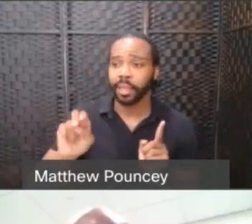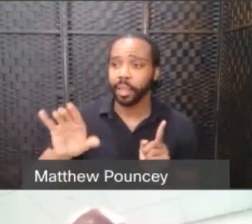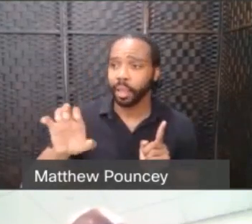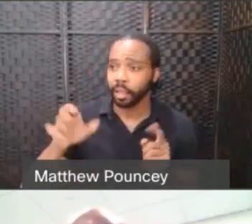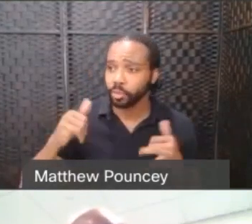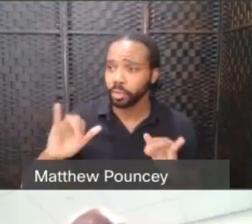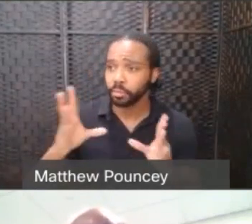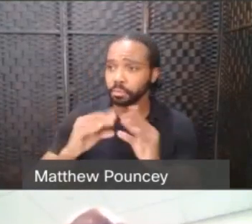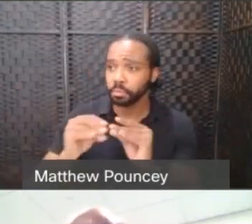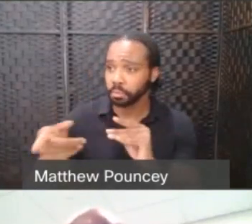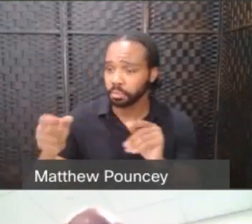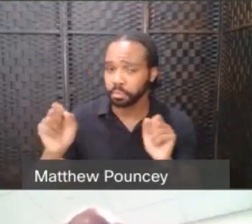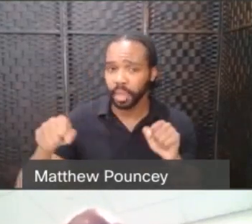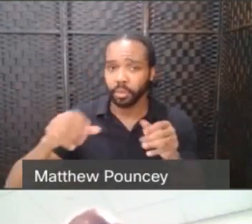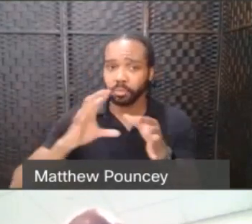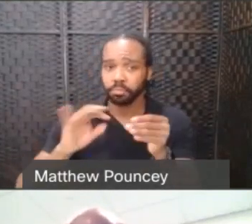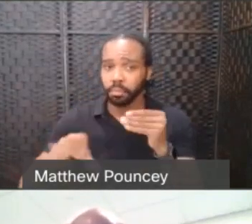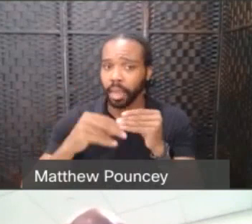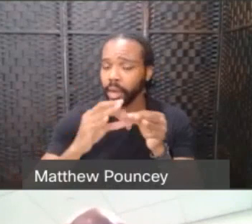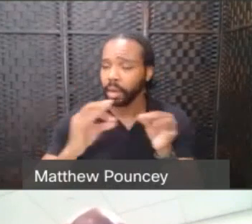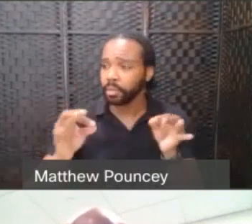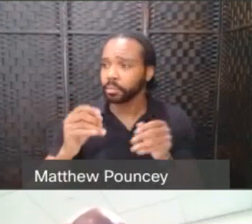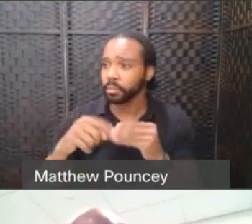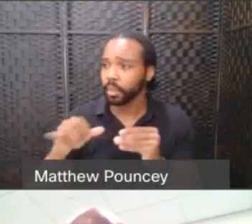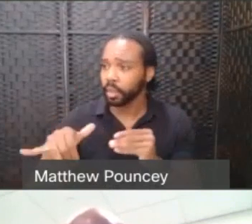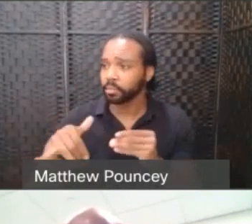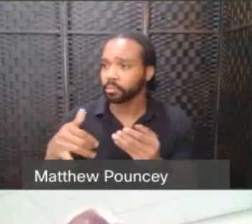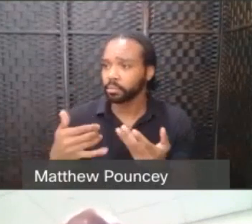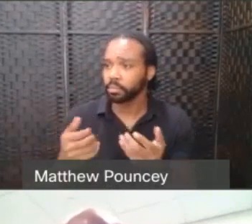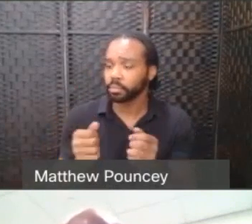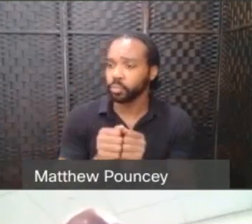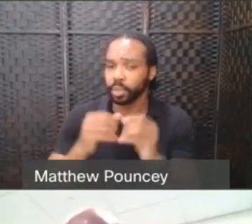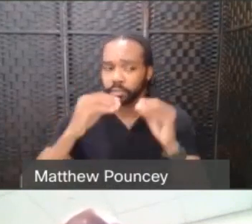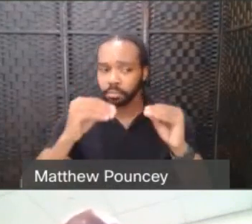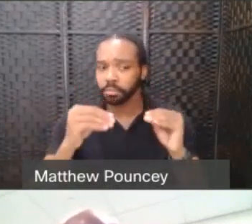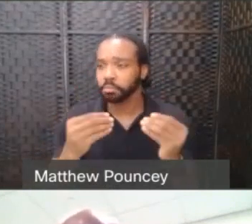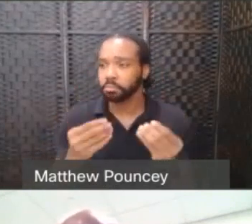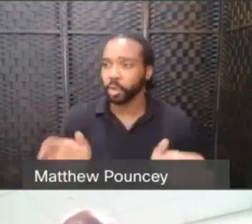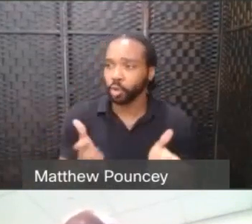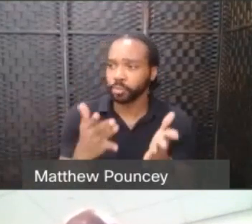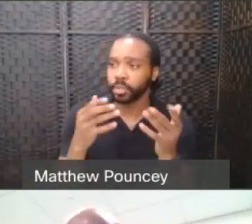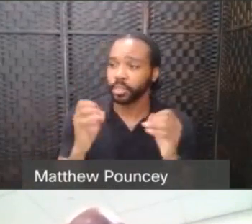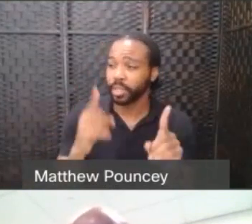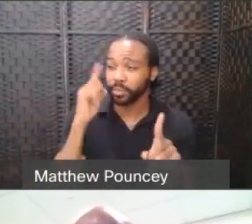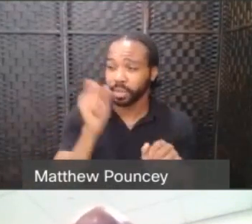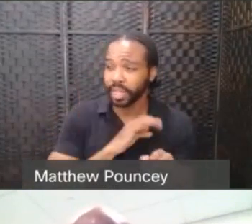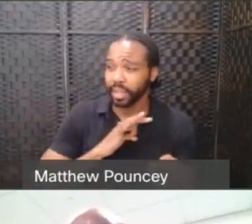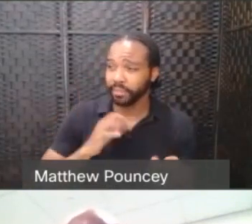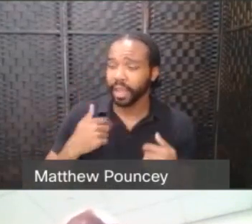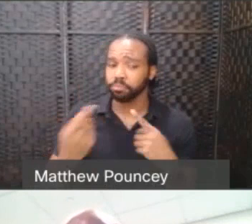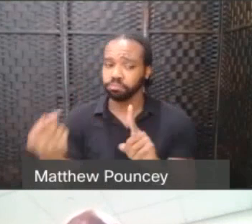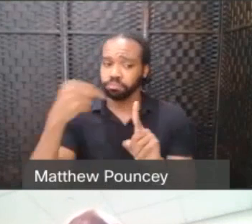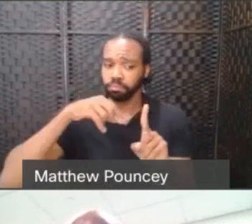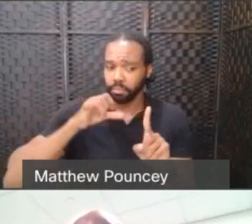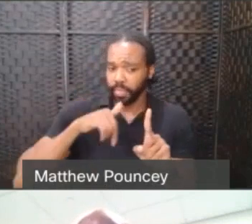of incentives to their staff or encouragement education, we'll welcome that. But I'll go back to Danielle. She's still on